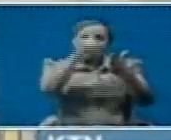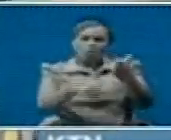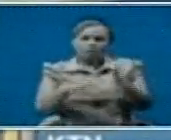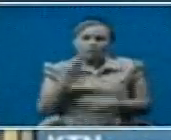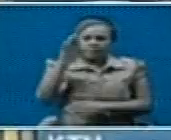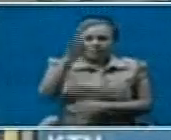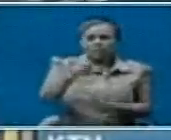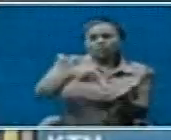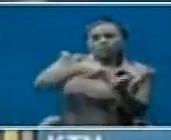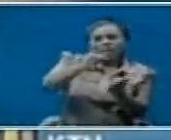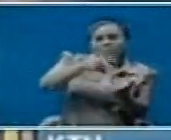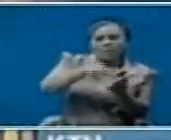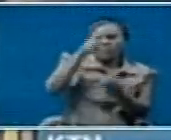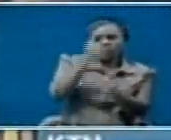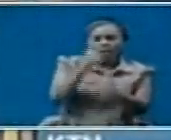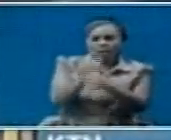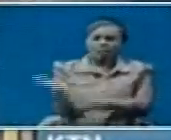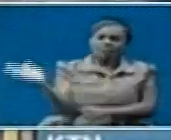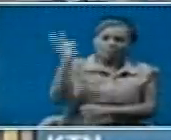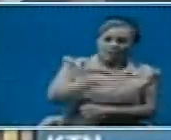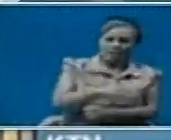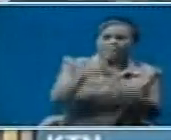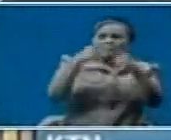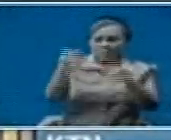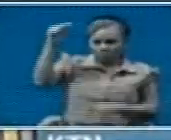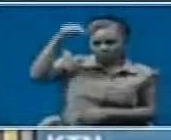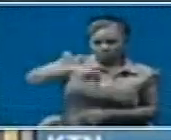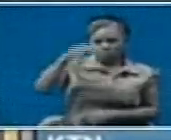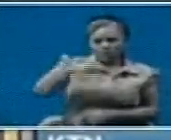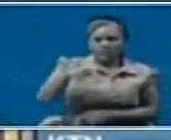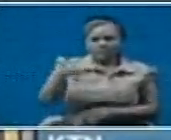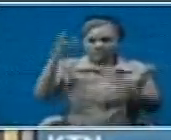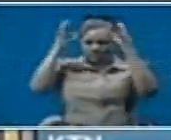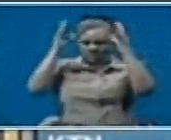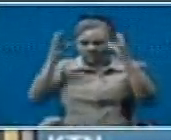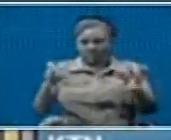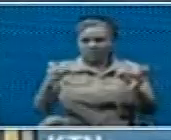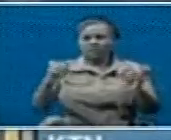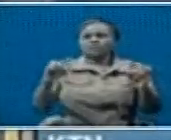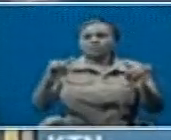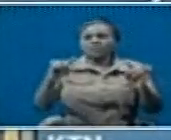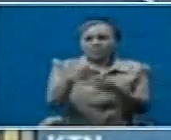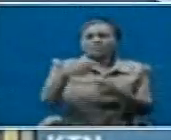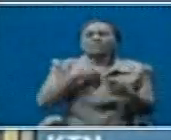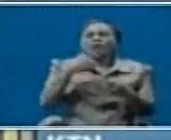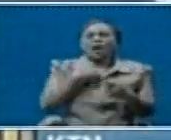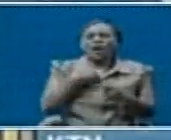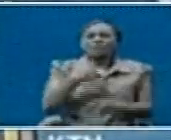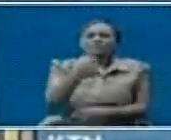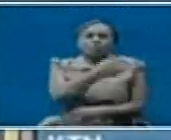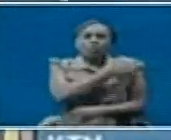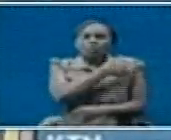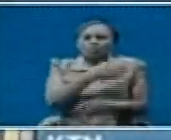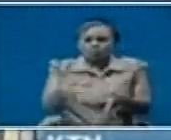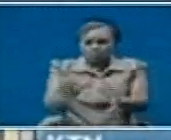to pay the salaries will get the workers back to work. But today, their resolve is unshaken as they go through hospital